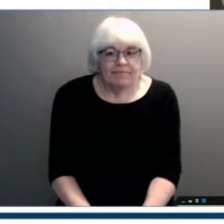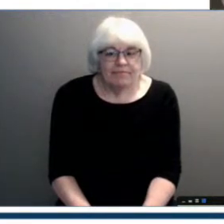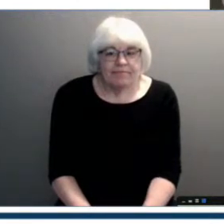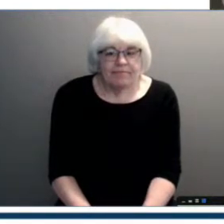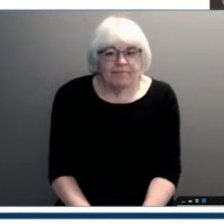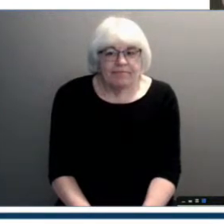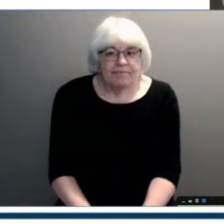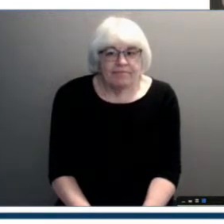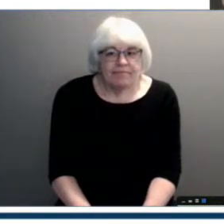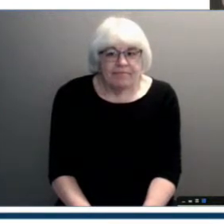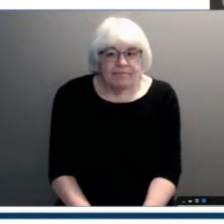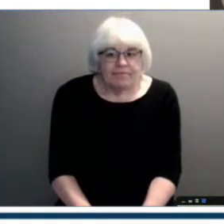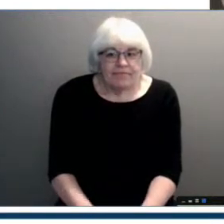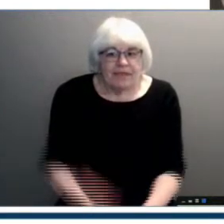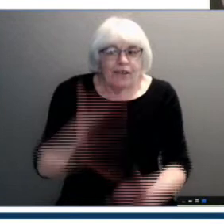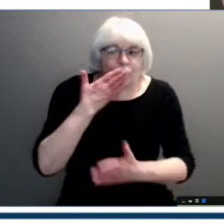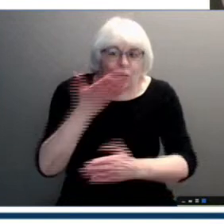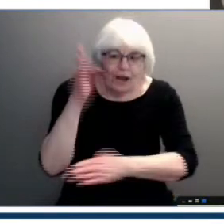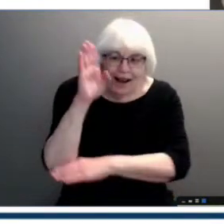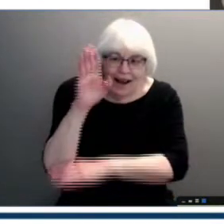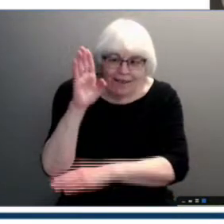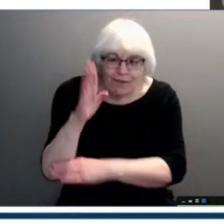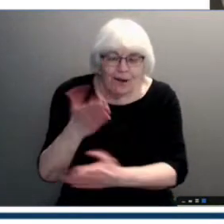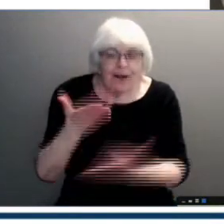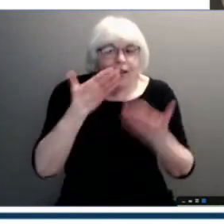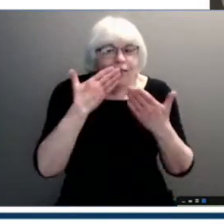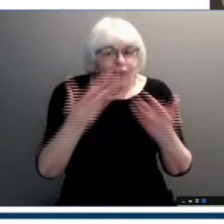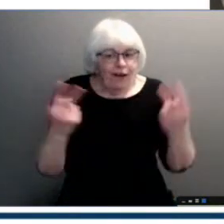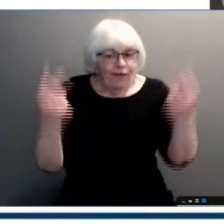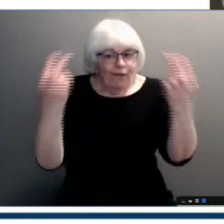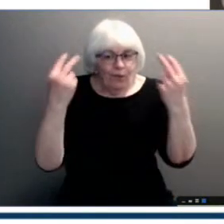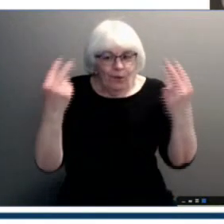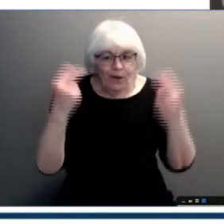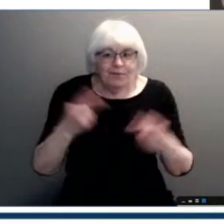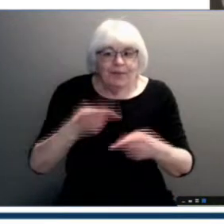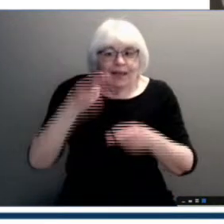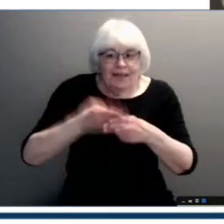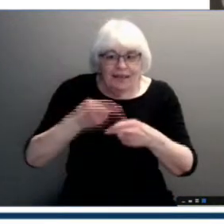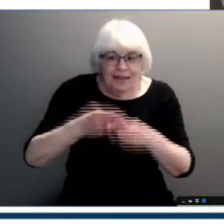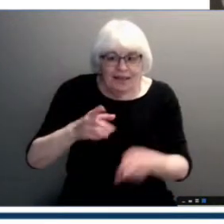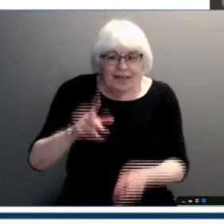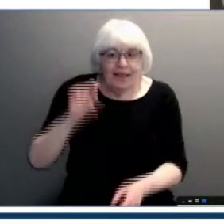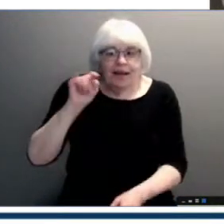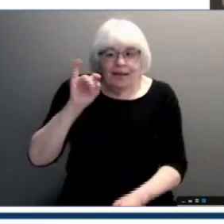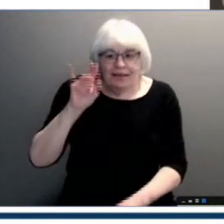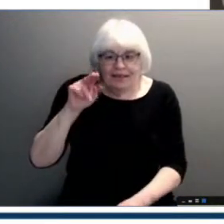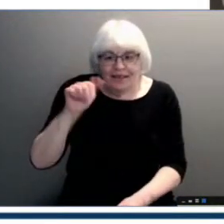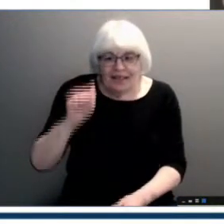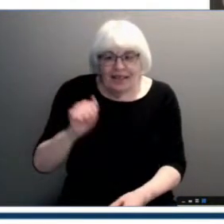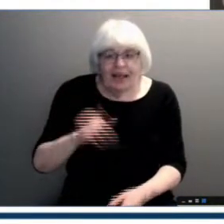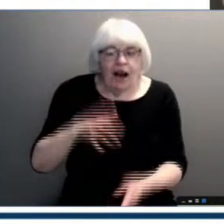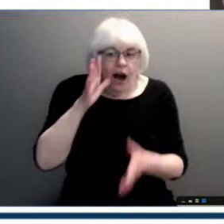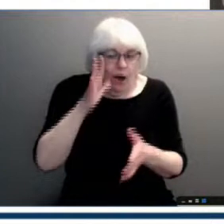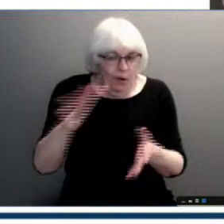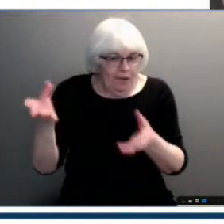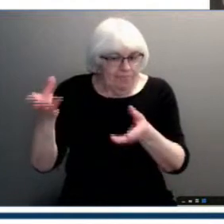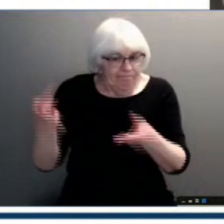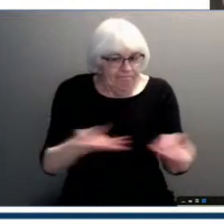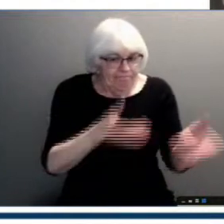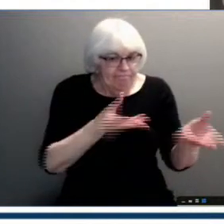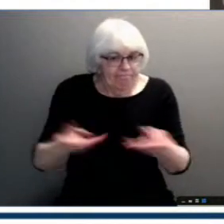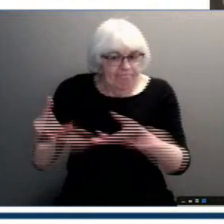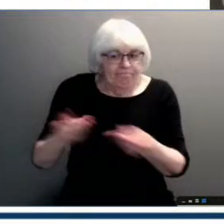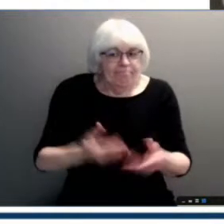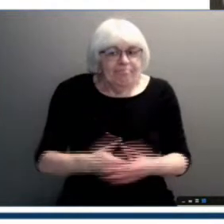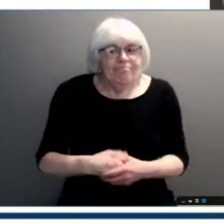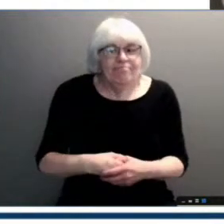Good afternoon and thank you for joining us. My name is Tina Tebow and I will be your moderator for today's COVID briefing. Joining us today, the Honourable Tim Houston,